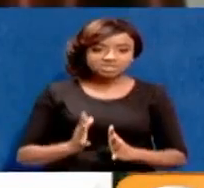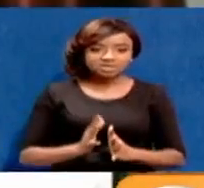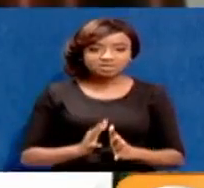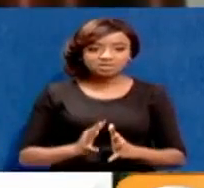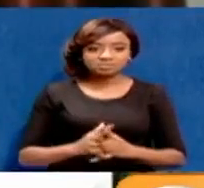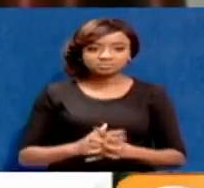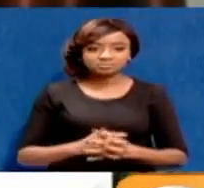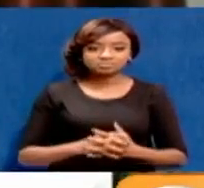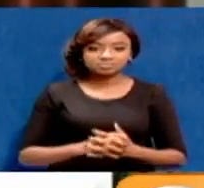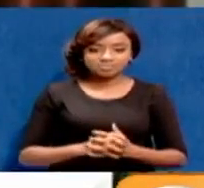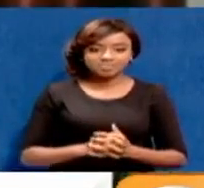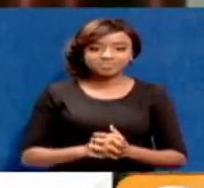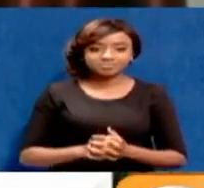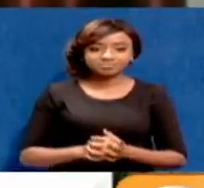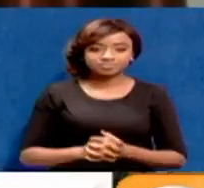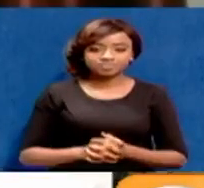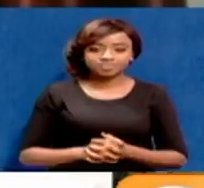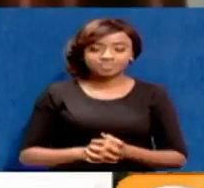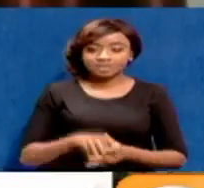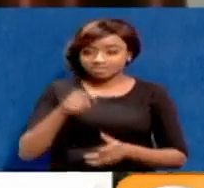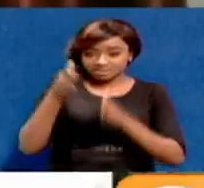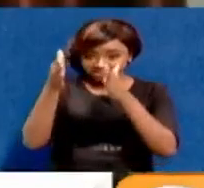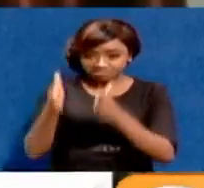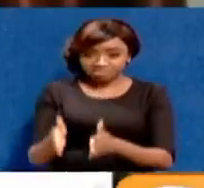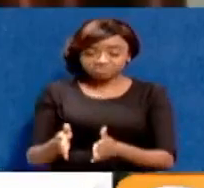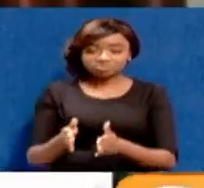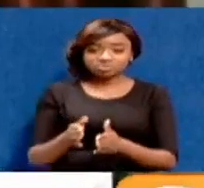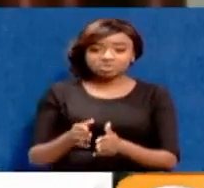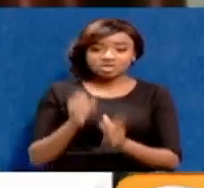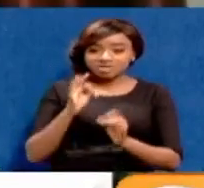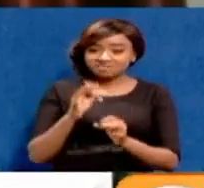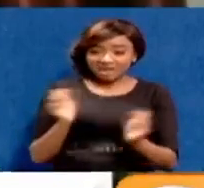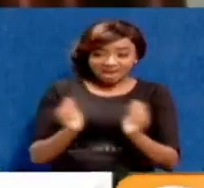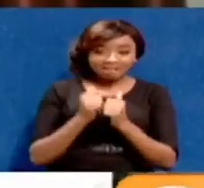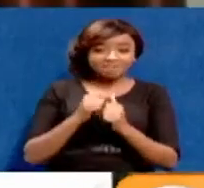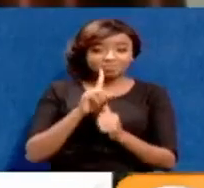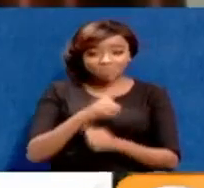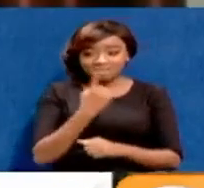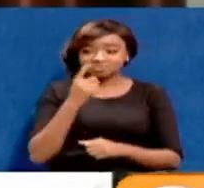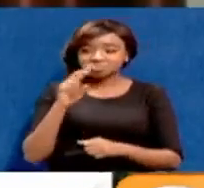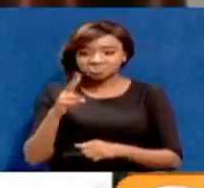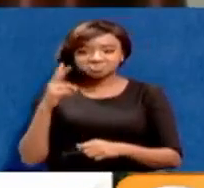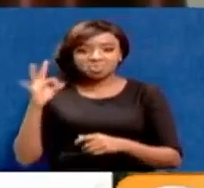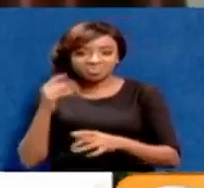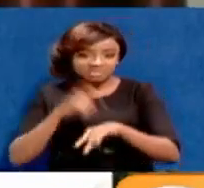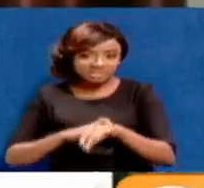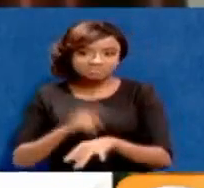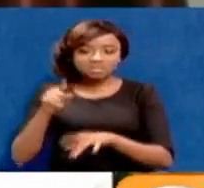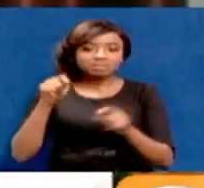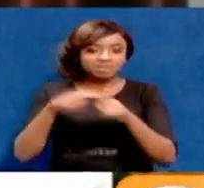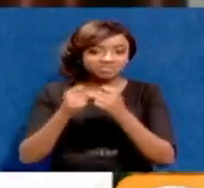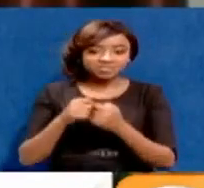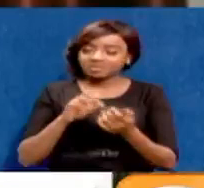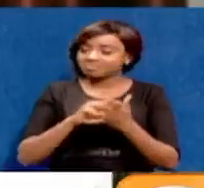has appeared in a case of hate speech, that person, if he appeared 1 or 2 times or 3 times, whatever threshold will come up with, should